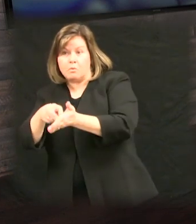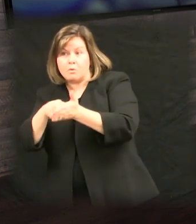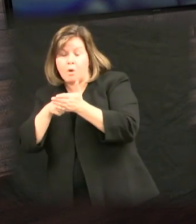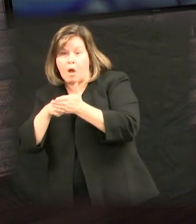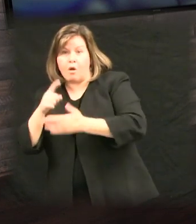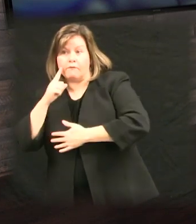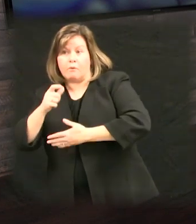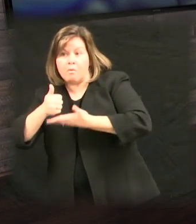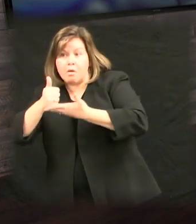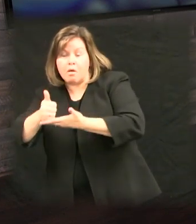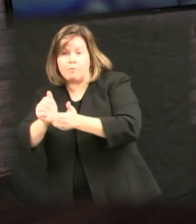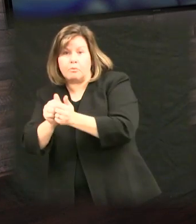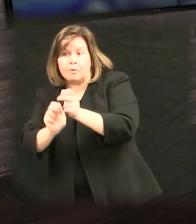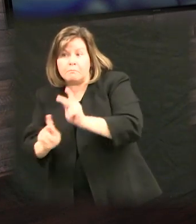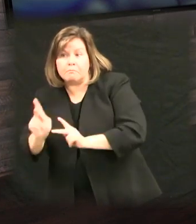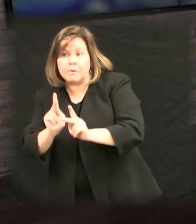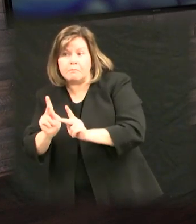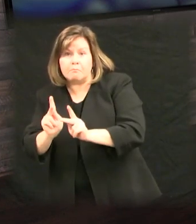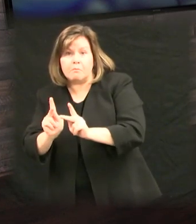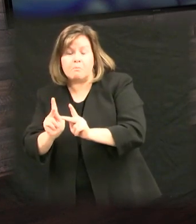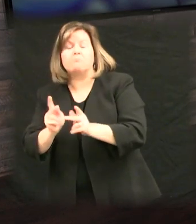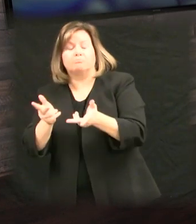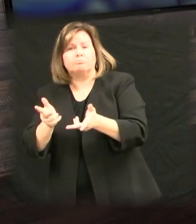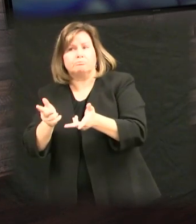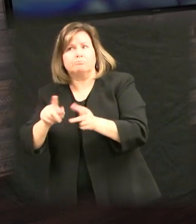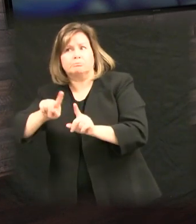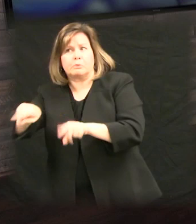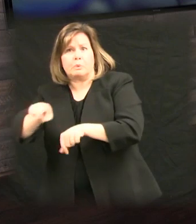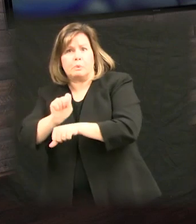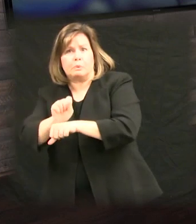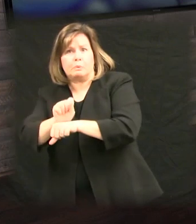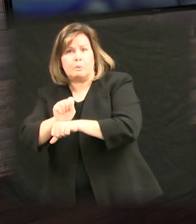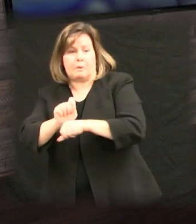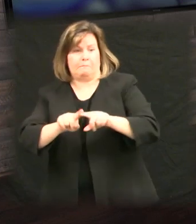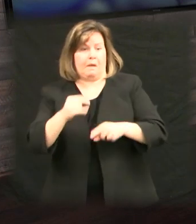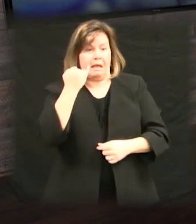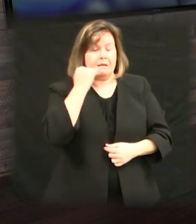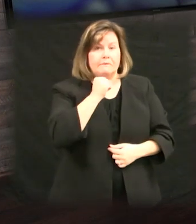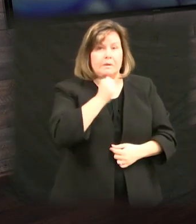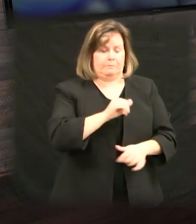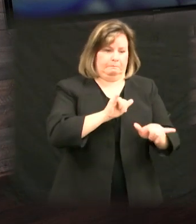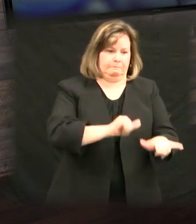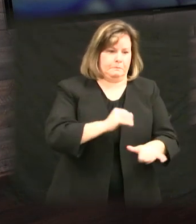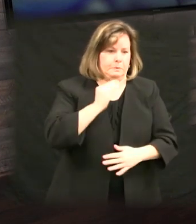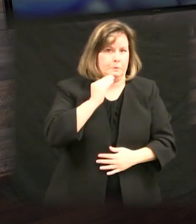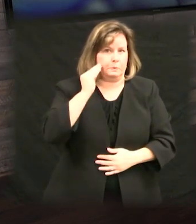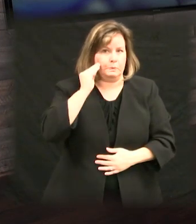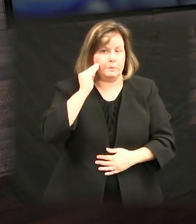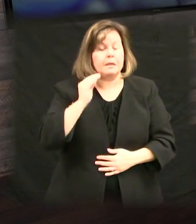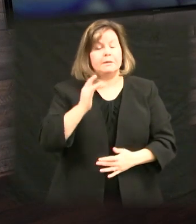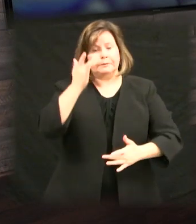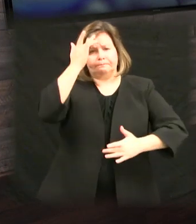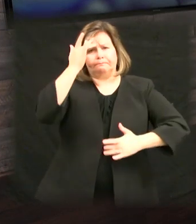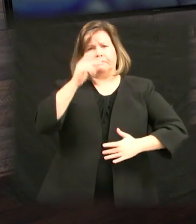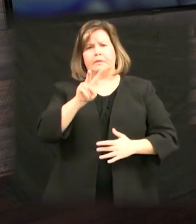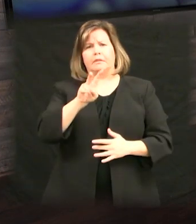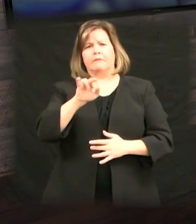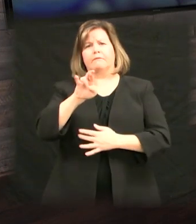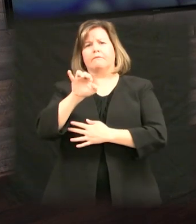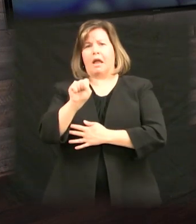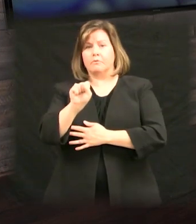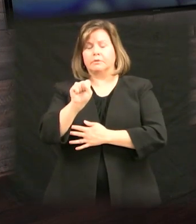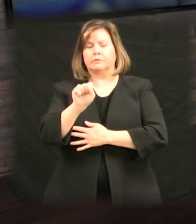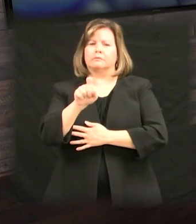A virus needs a fresh supply of new susceptible hosts if an epidemic is